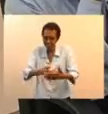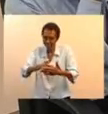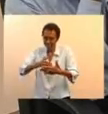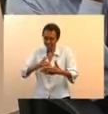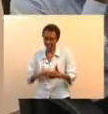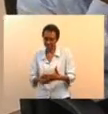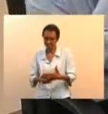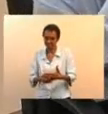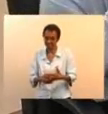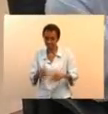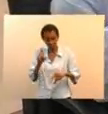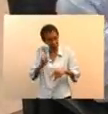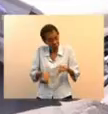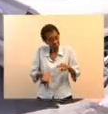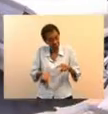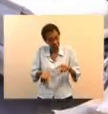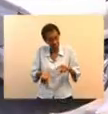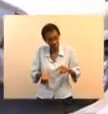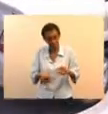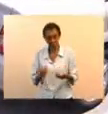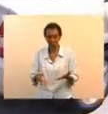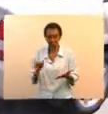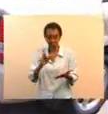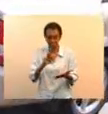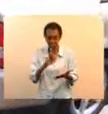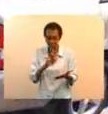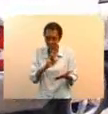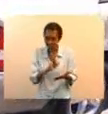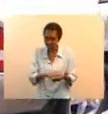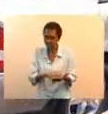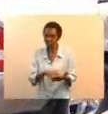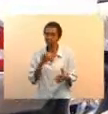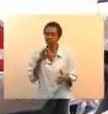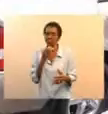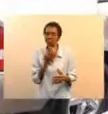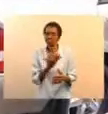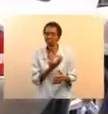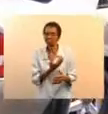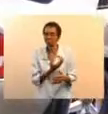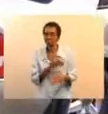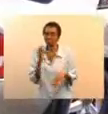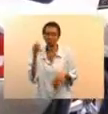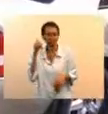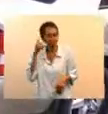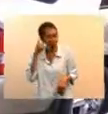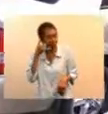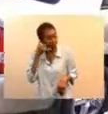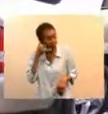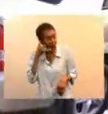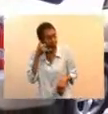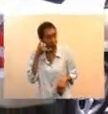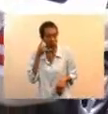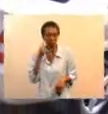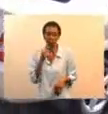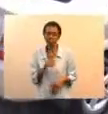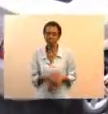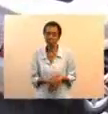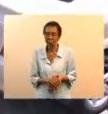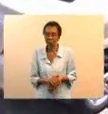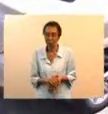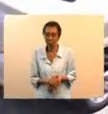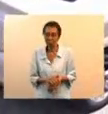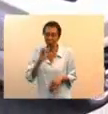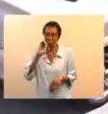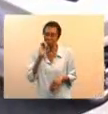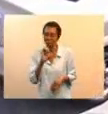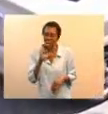them, you should call the registry of the Commission. Be aware of the parking situation. The Environmental Commission does